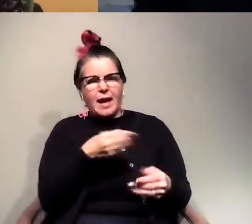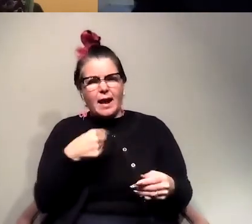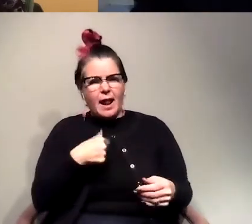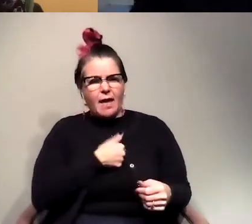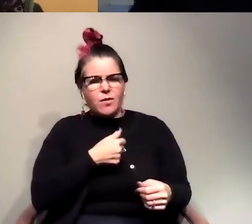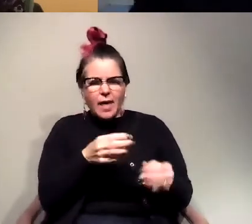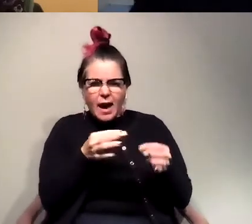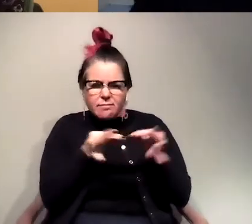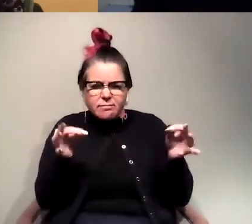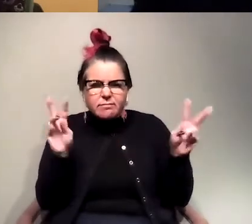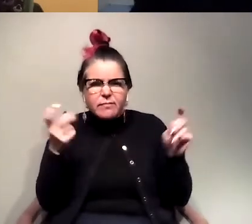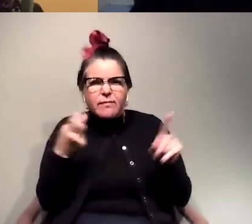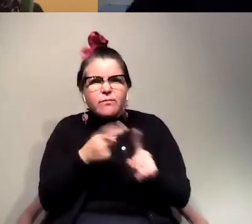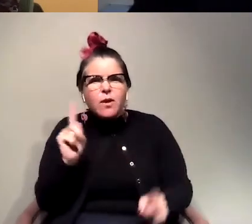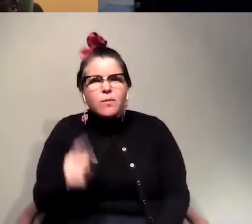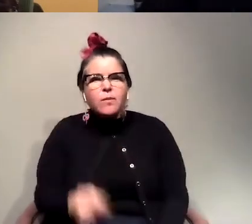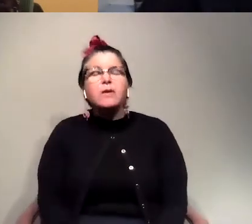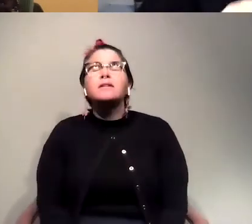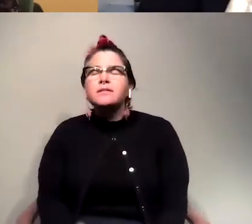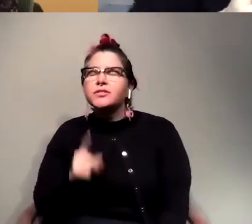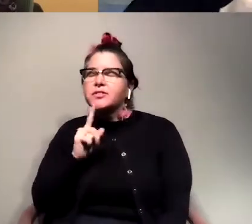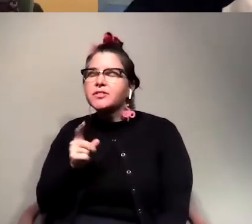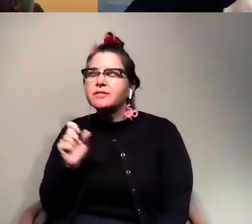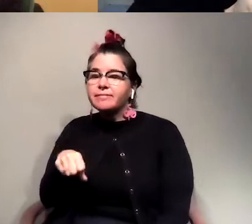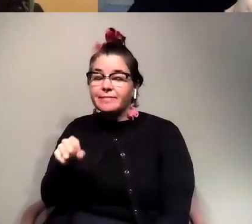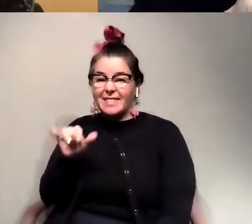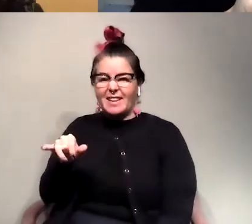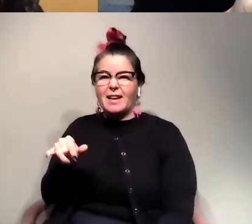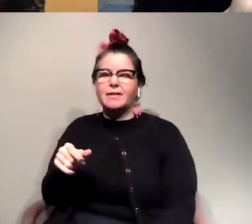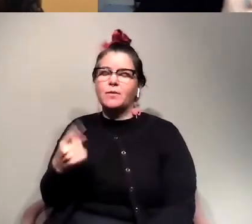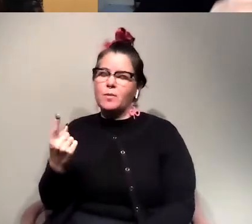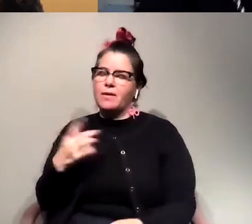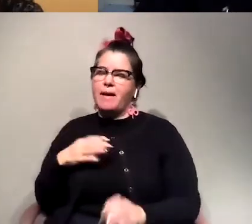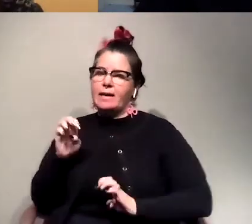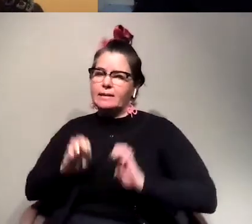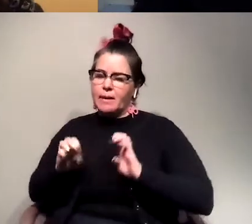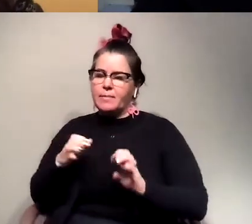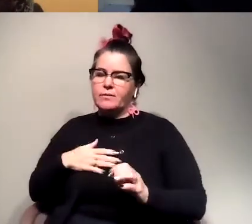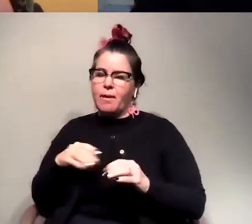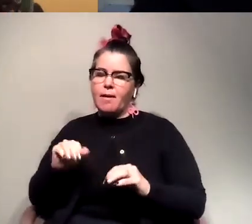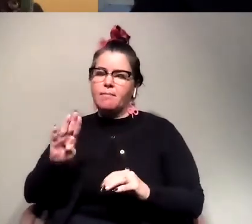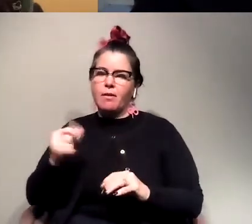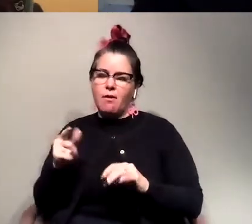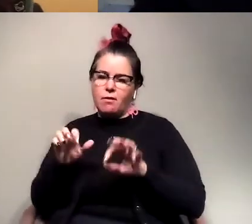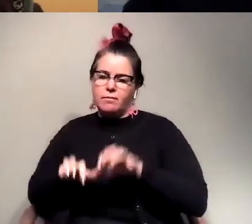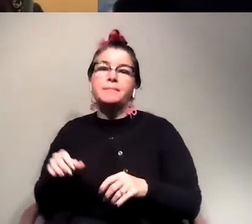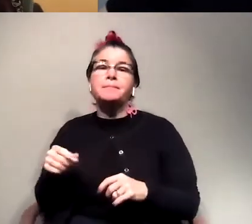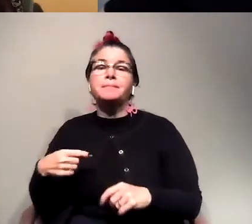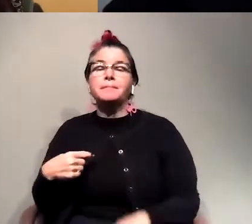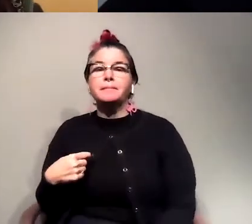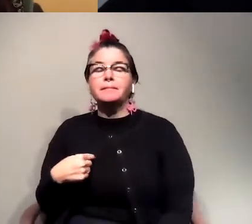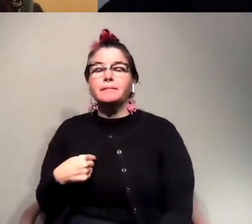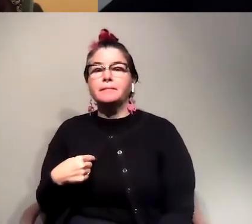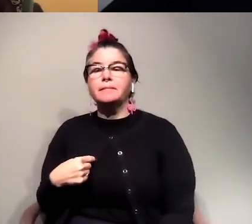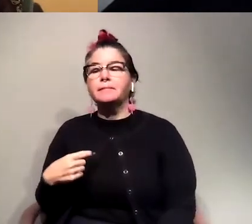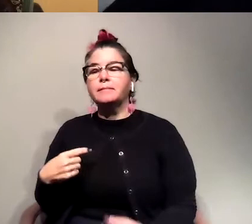from? Sure. Yeah. So that was from one of the experiments I did for my blog, where I wanted